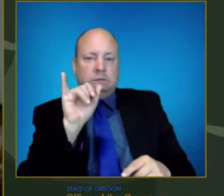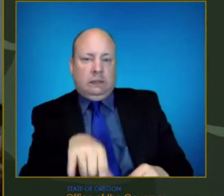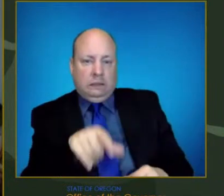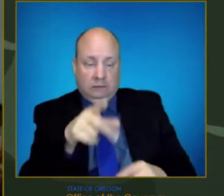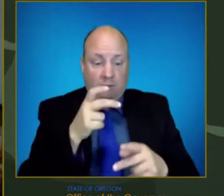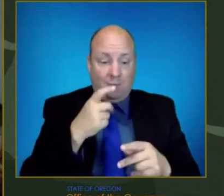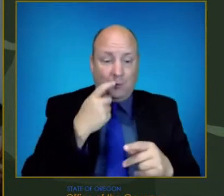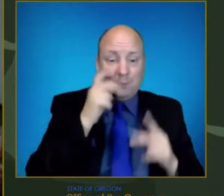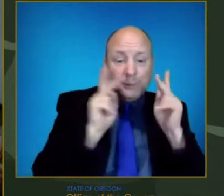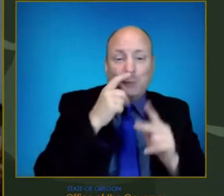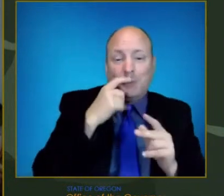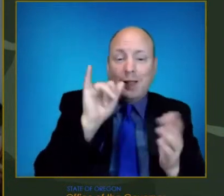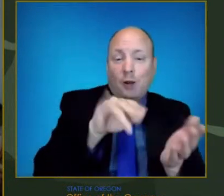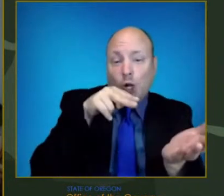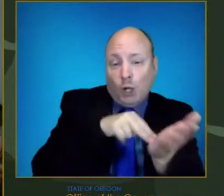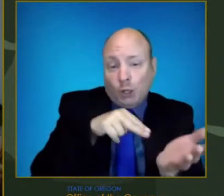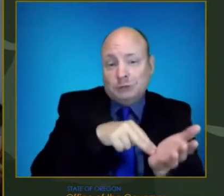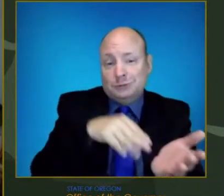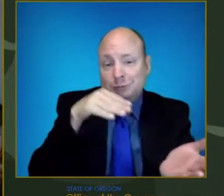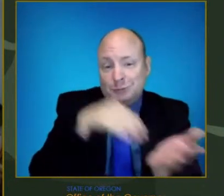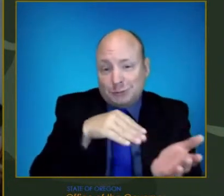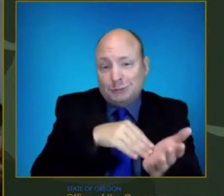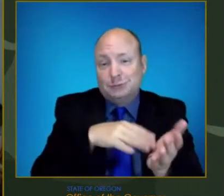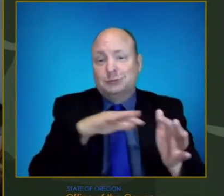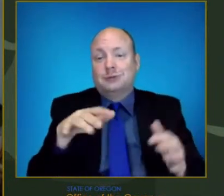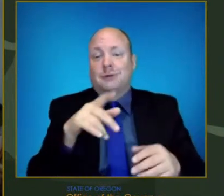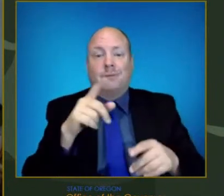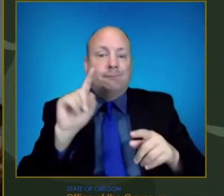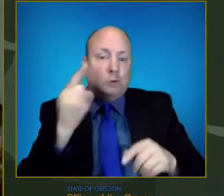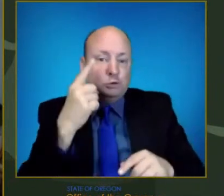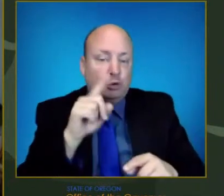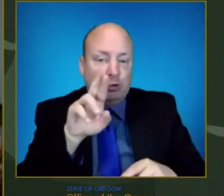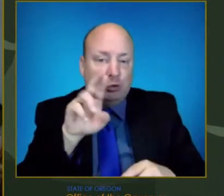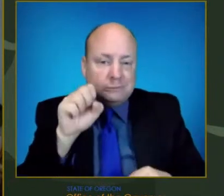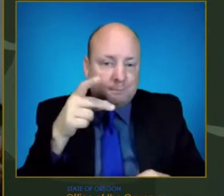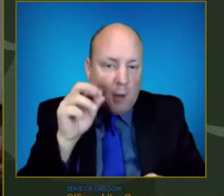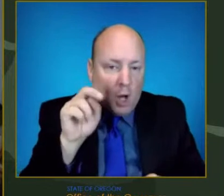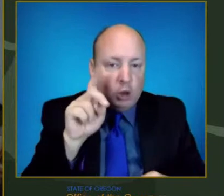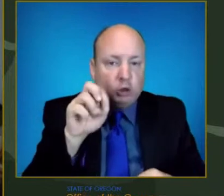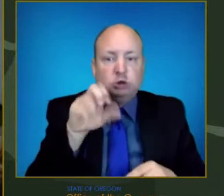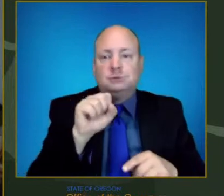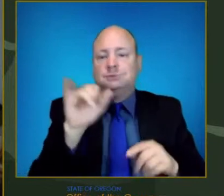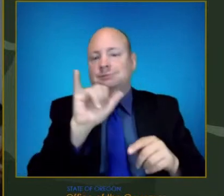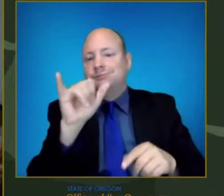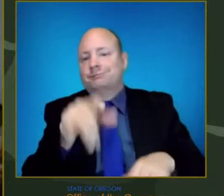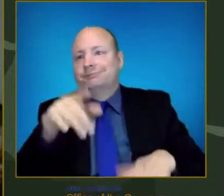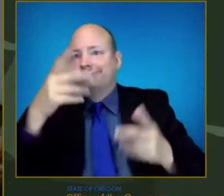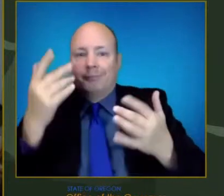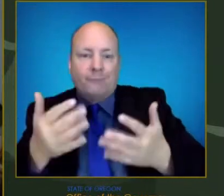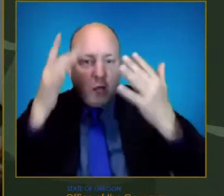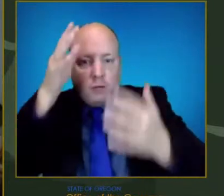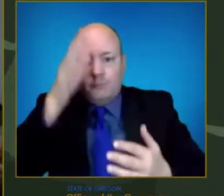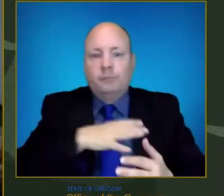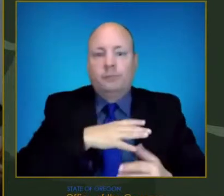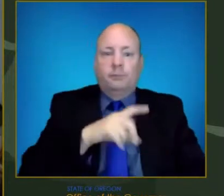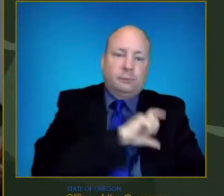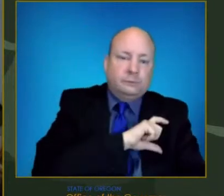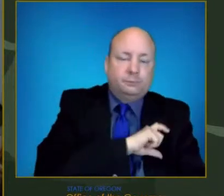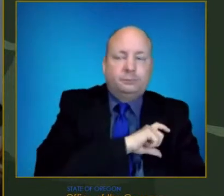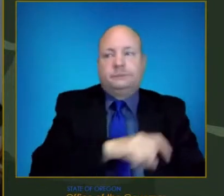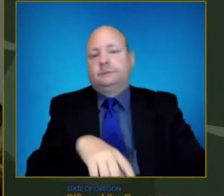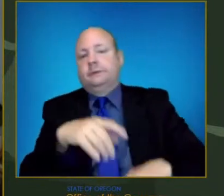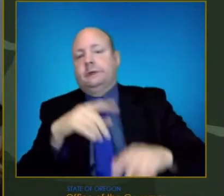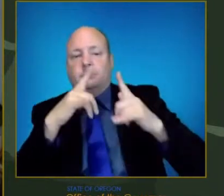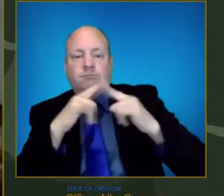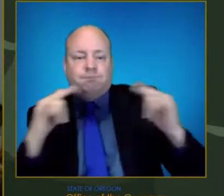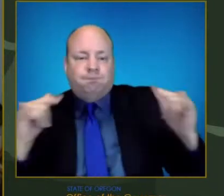healthcare workers, first responders such as firefighters and police, and congregate care staff. Those who work in educational